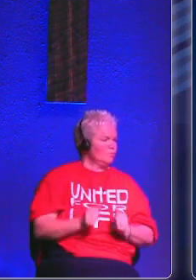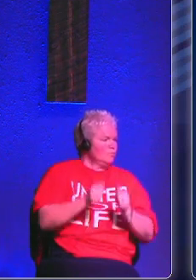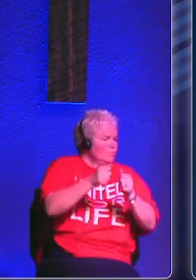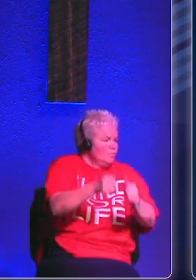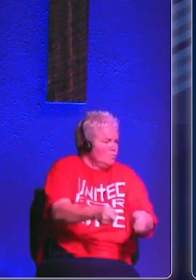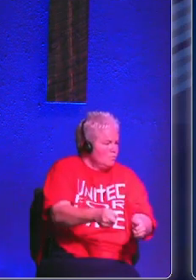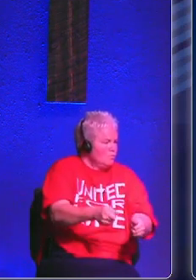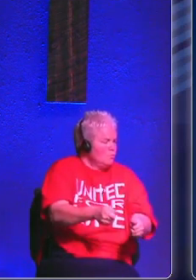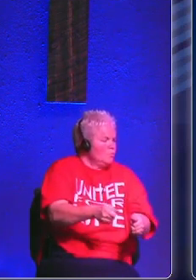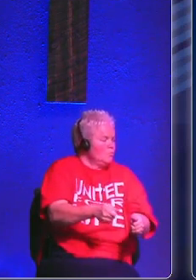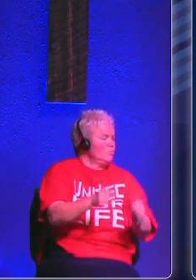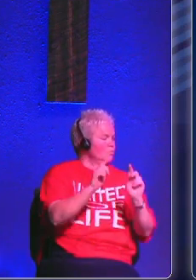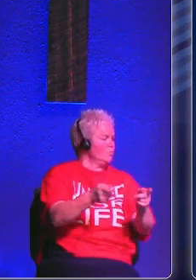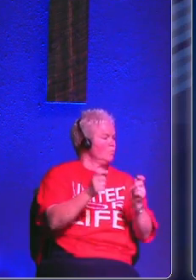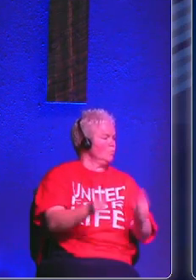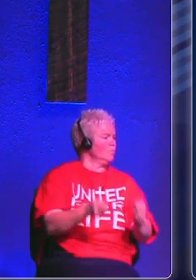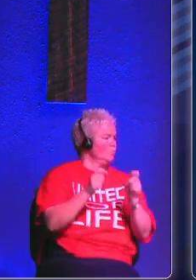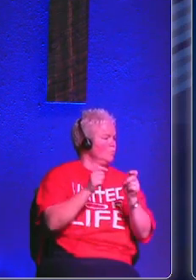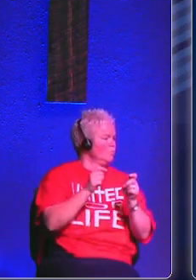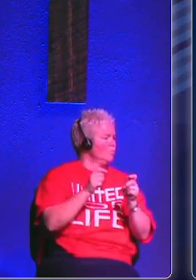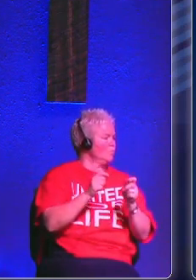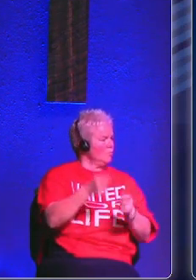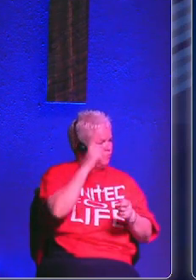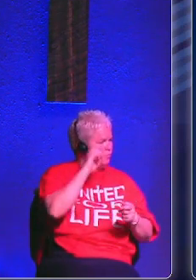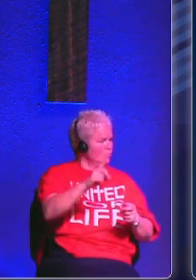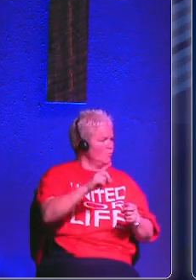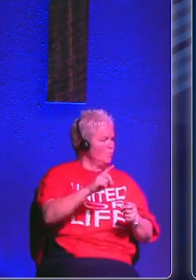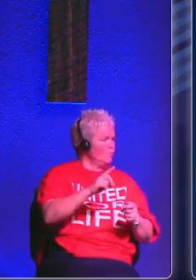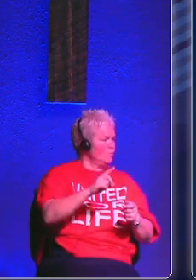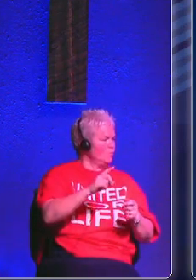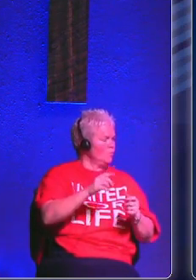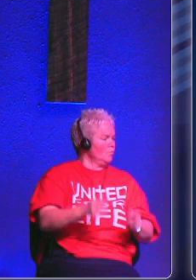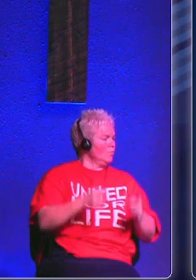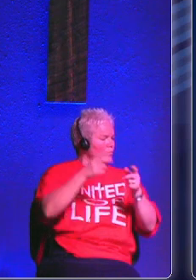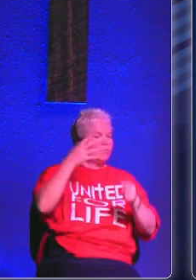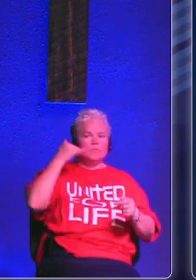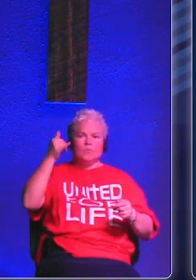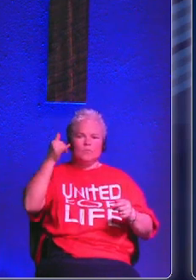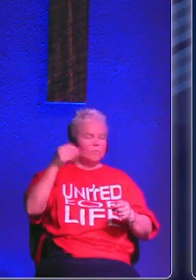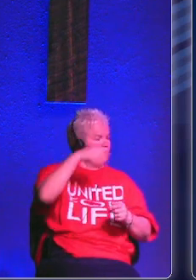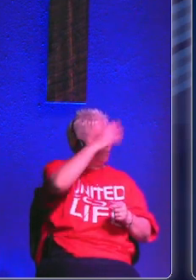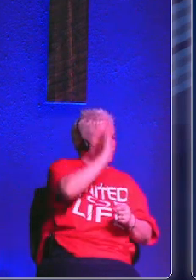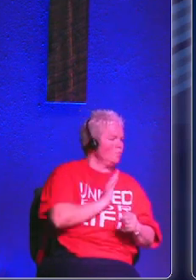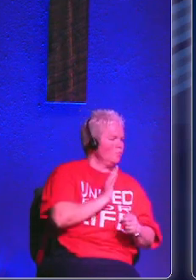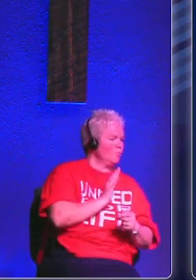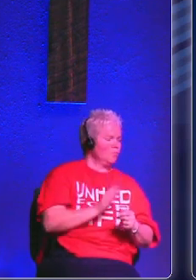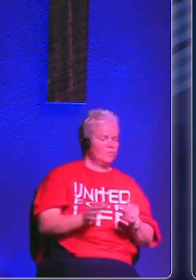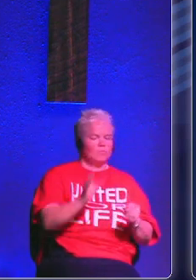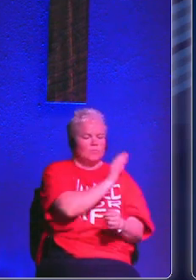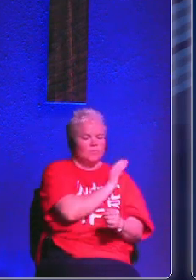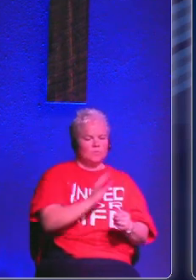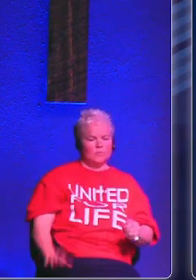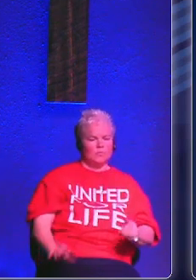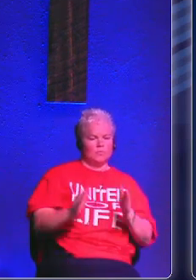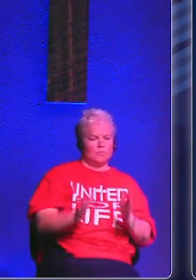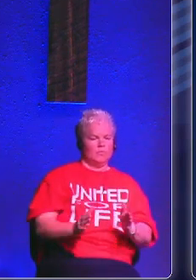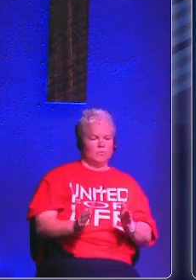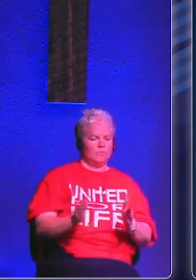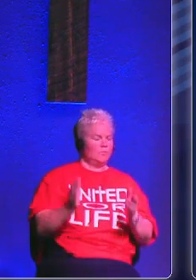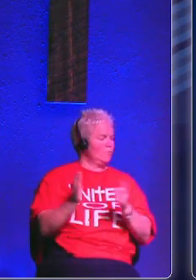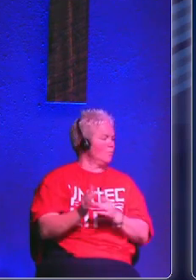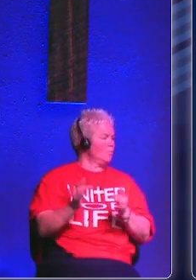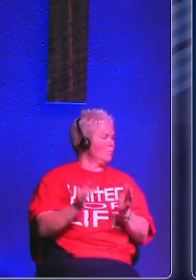on forward toward the goal for the prize of the upward call of God in Christ